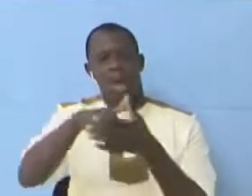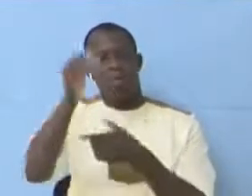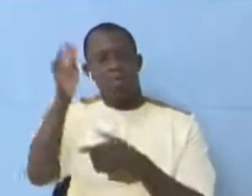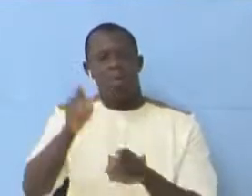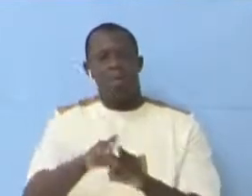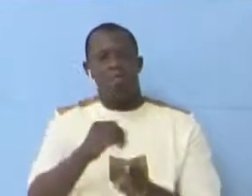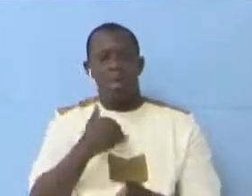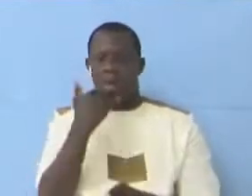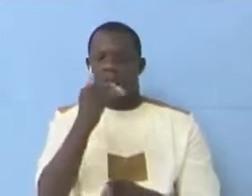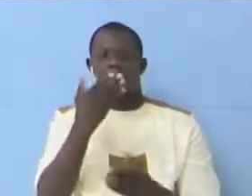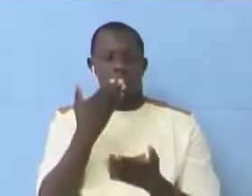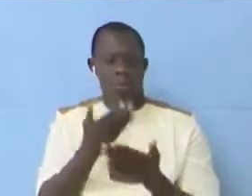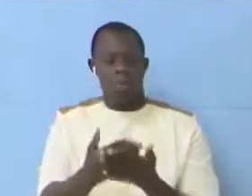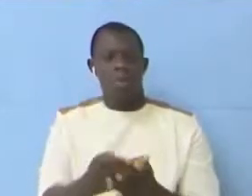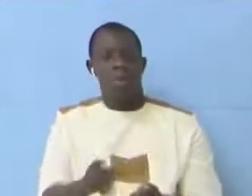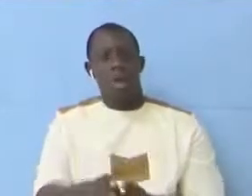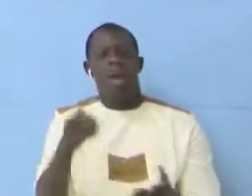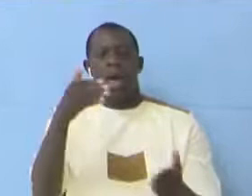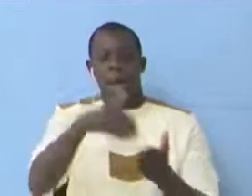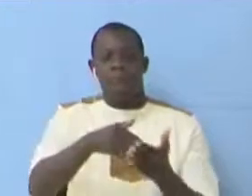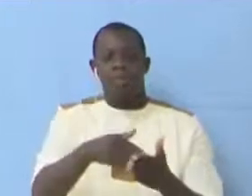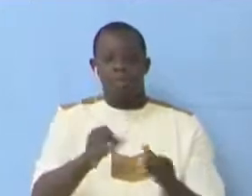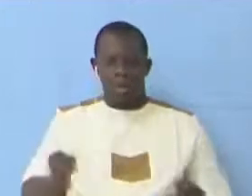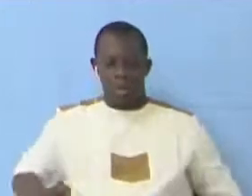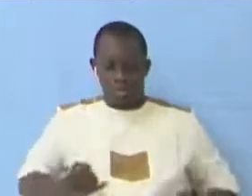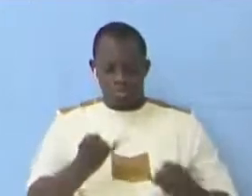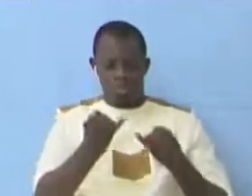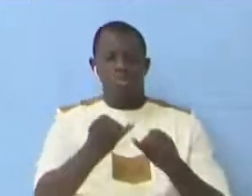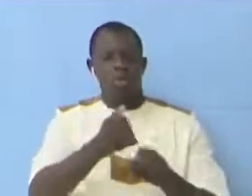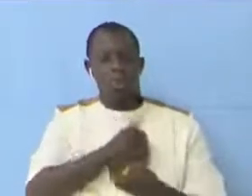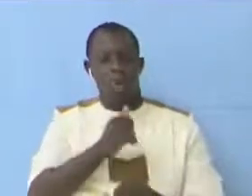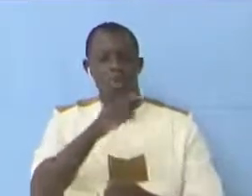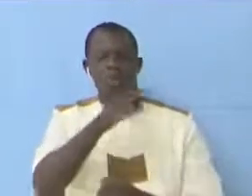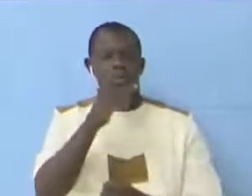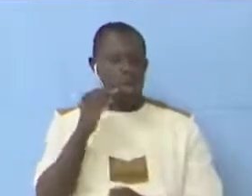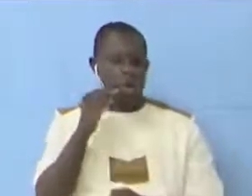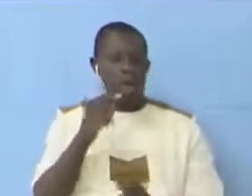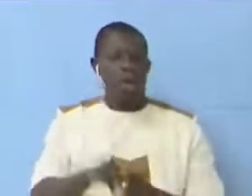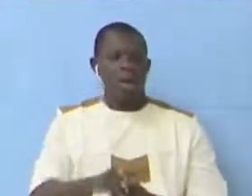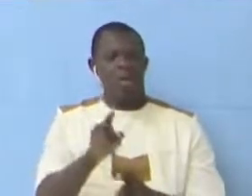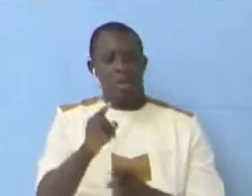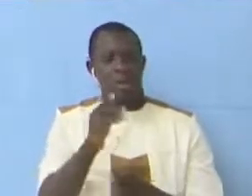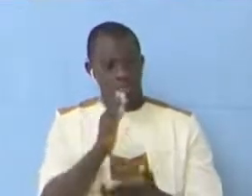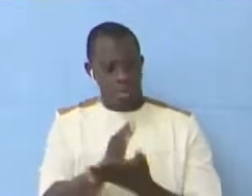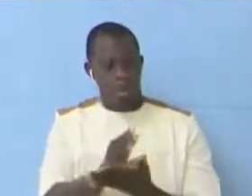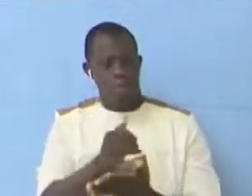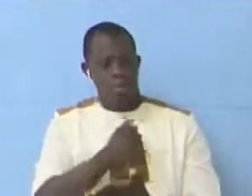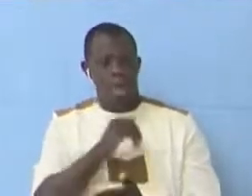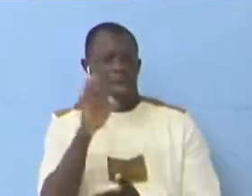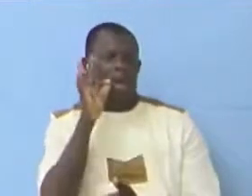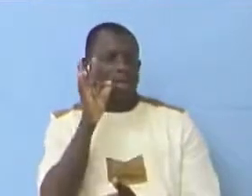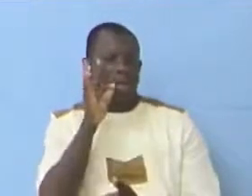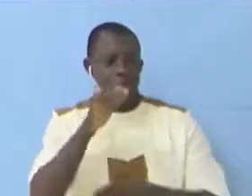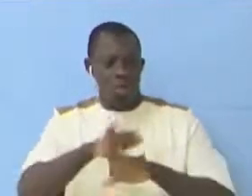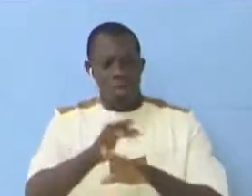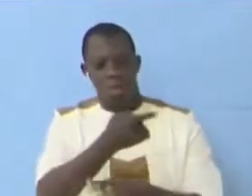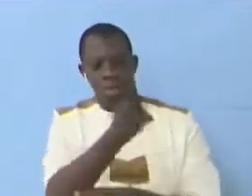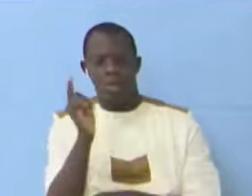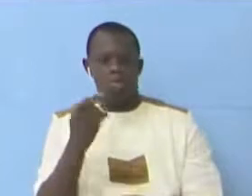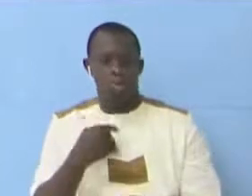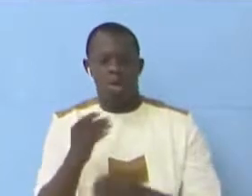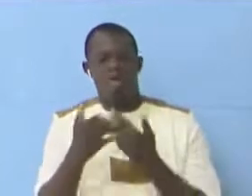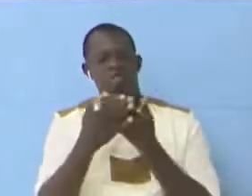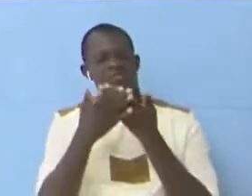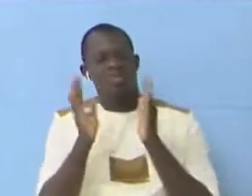to come in, introduce him to my mom. Laa ko wax ne mu ñëw ma wanale ko ak suma yaay. This was my response. Lii laa leen tontu. And end of